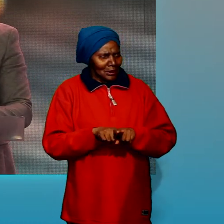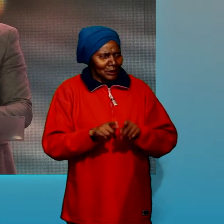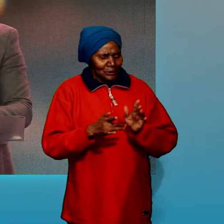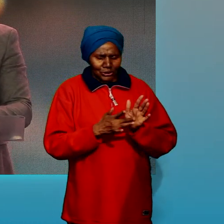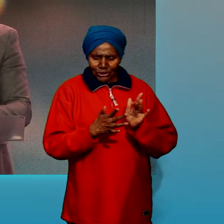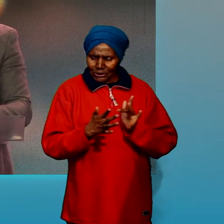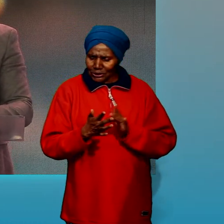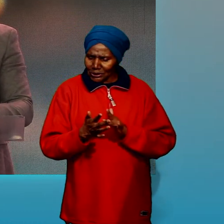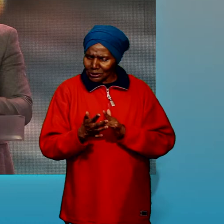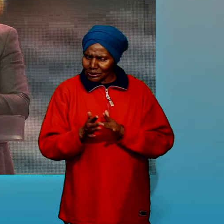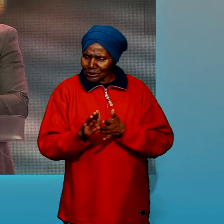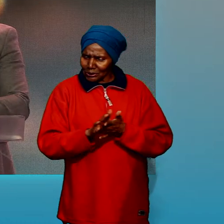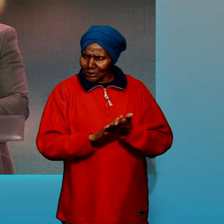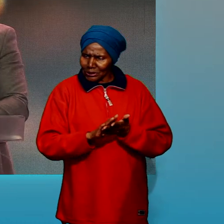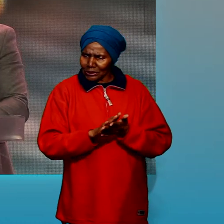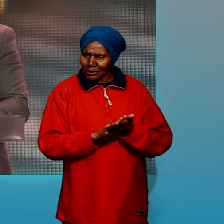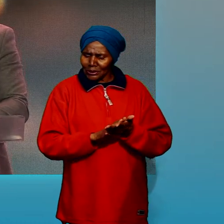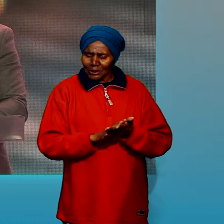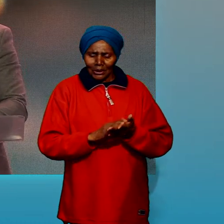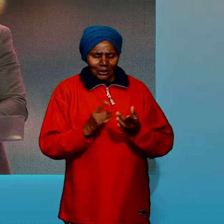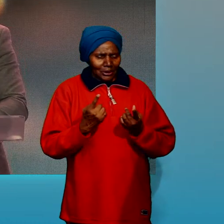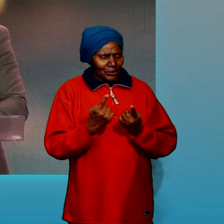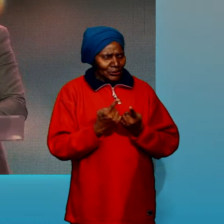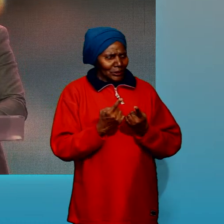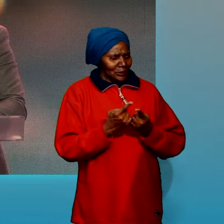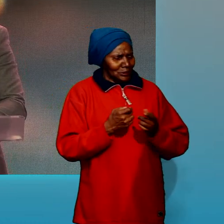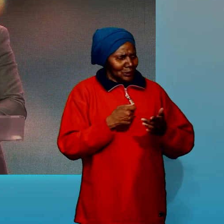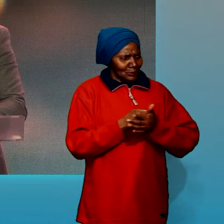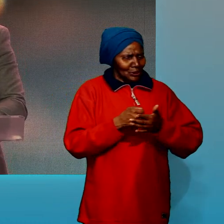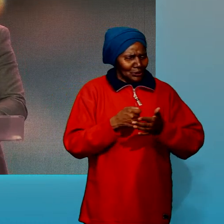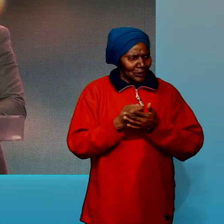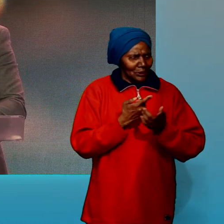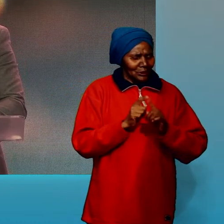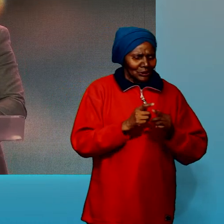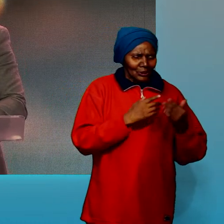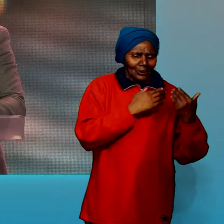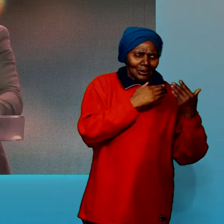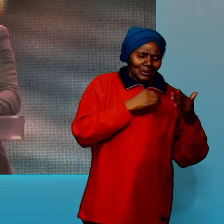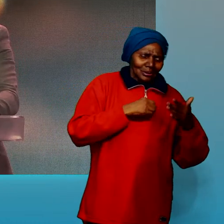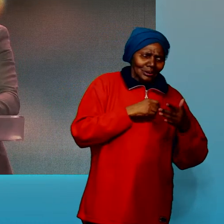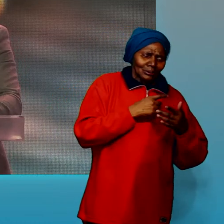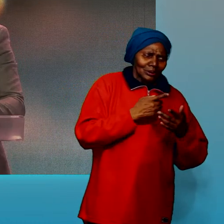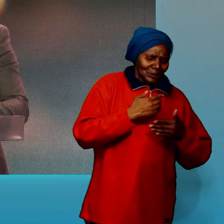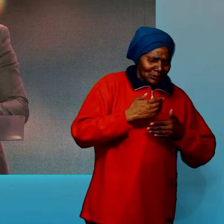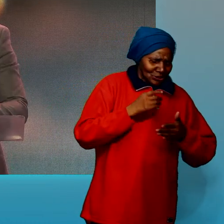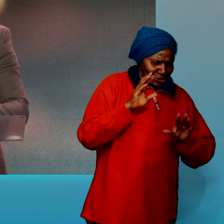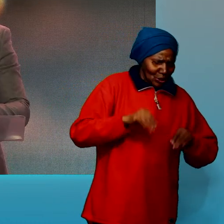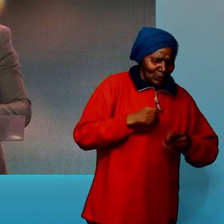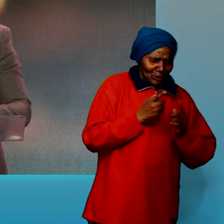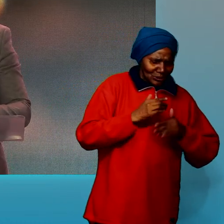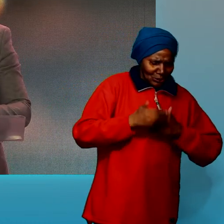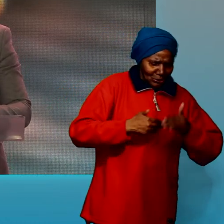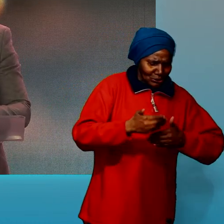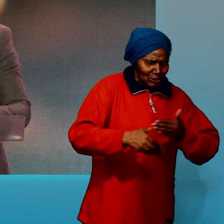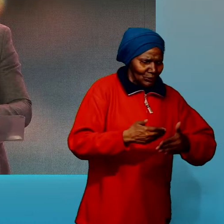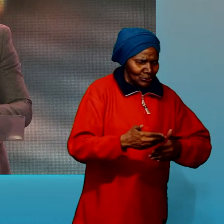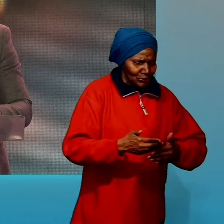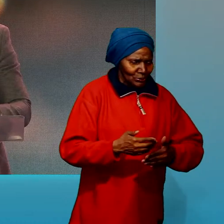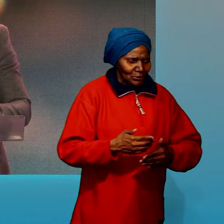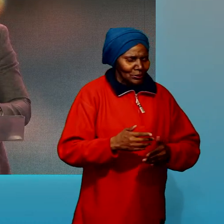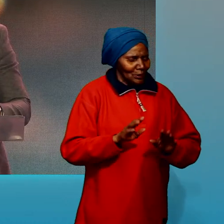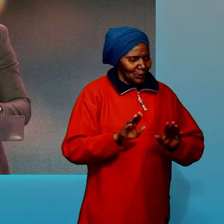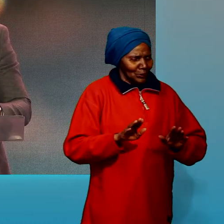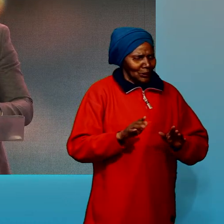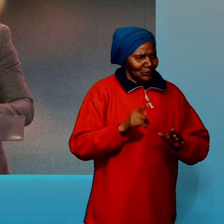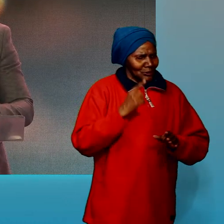and proactively remove the things that hamper us from moving forward with God. And if you've had any semblance of a journey